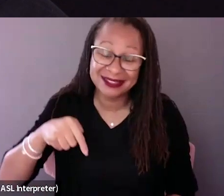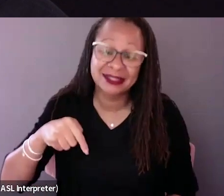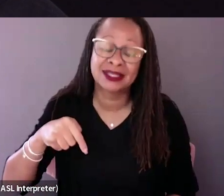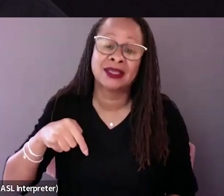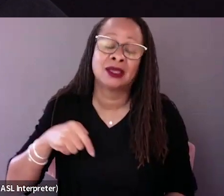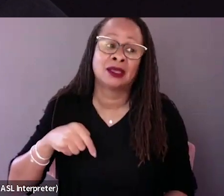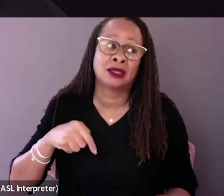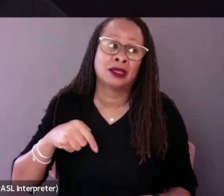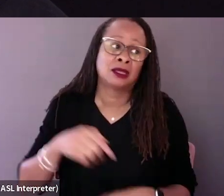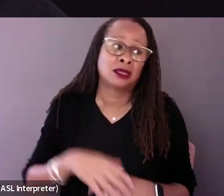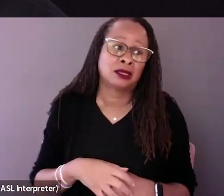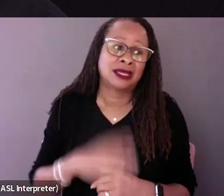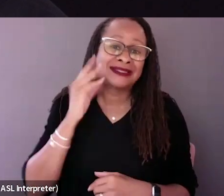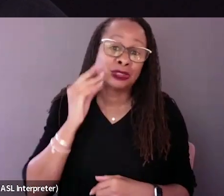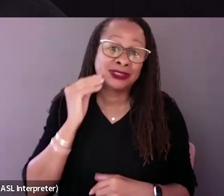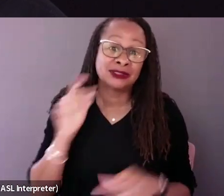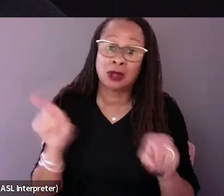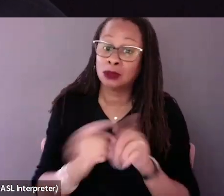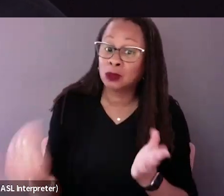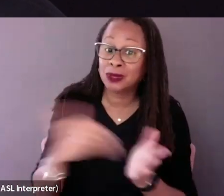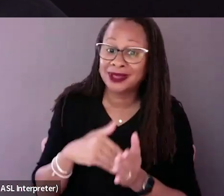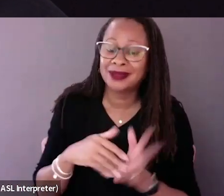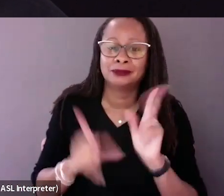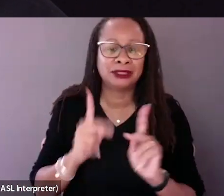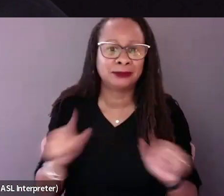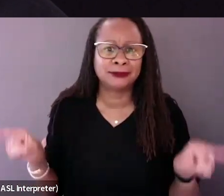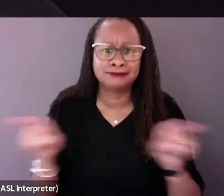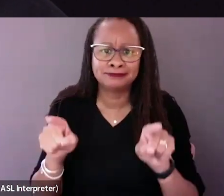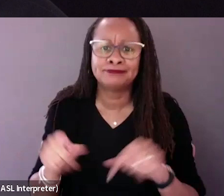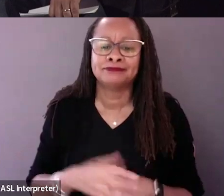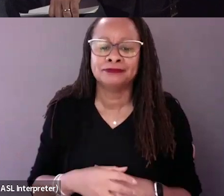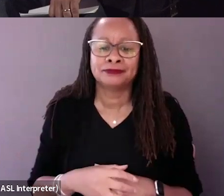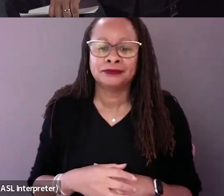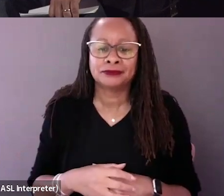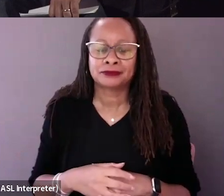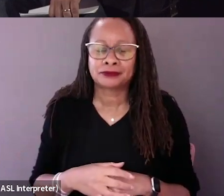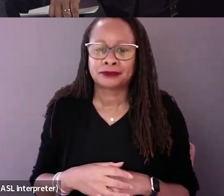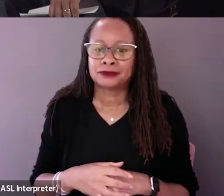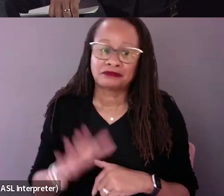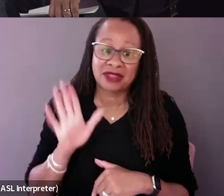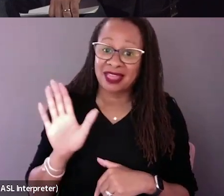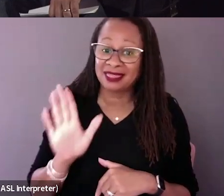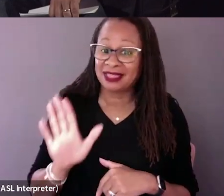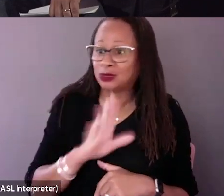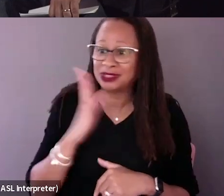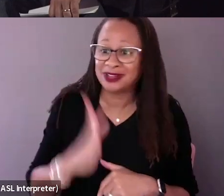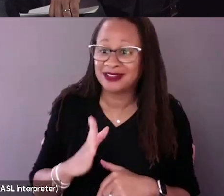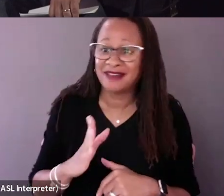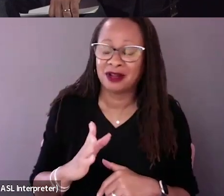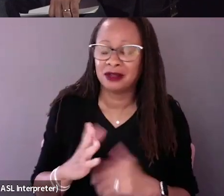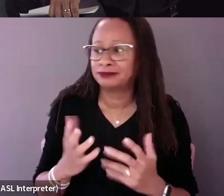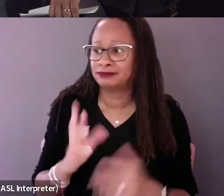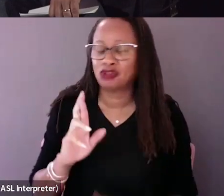And then also just, again, those people who this was never a relic